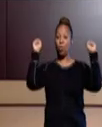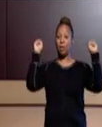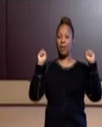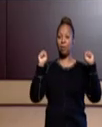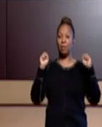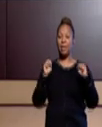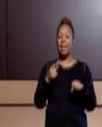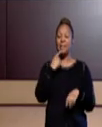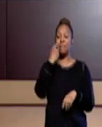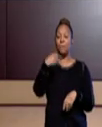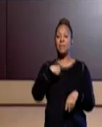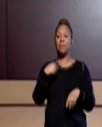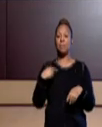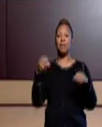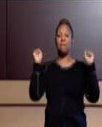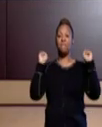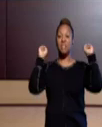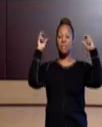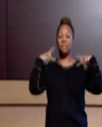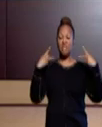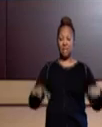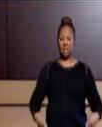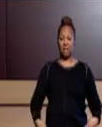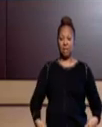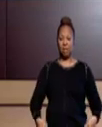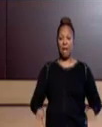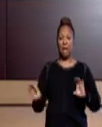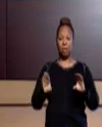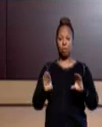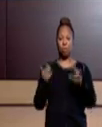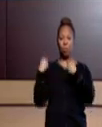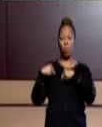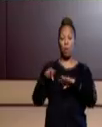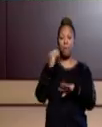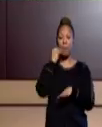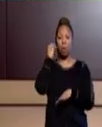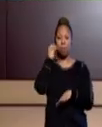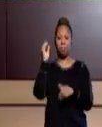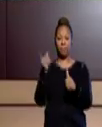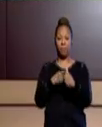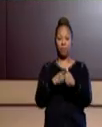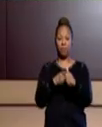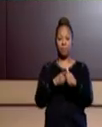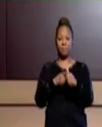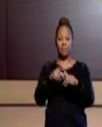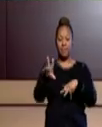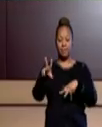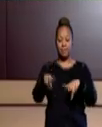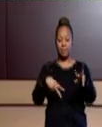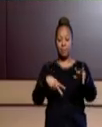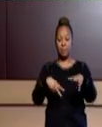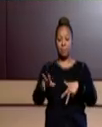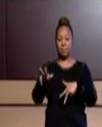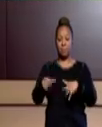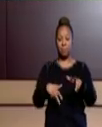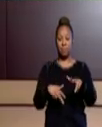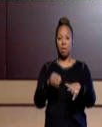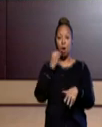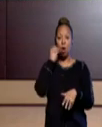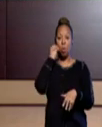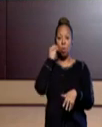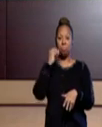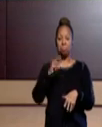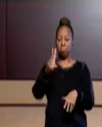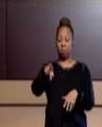something physically that I need to do while I'm on lockdown. First thing, steps. Either steps in your house, your